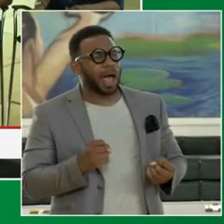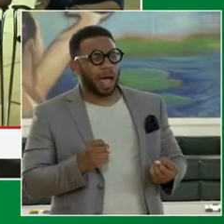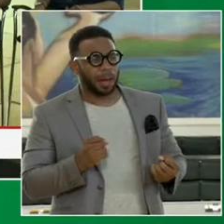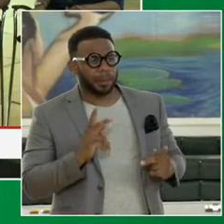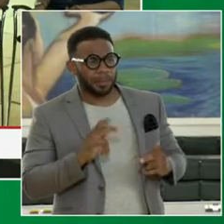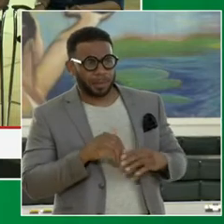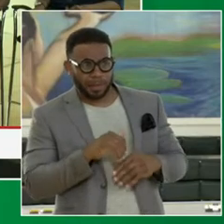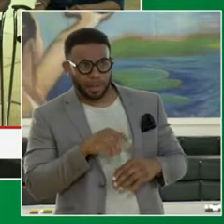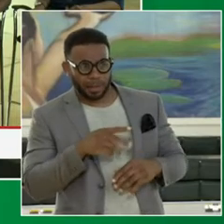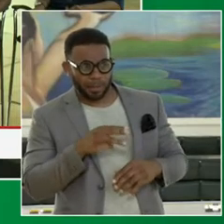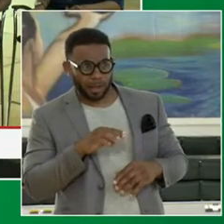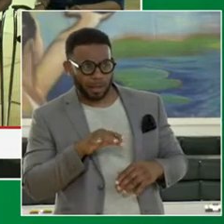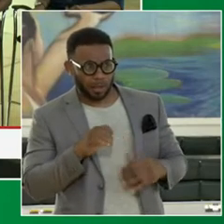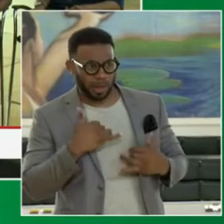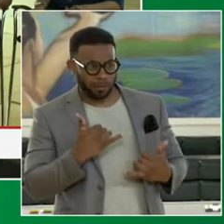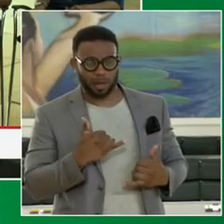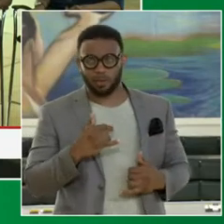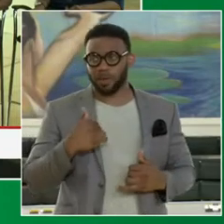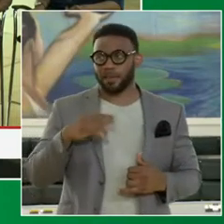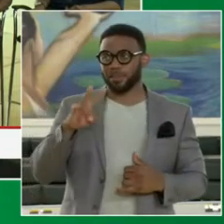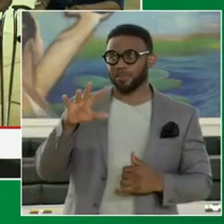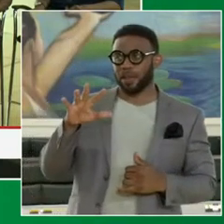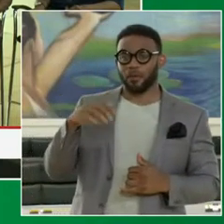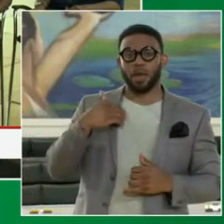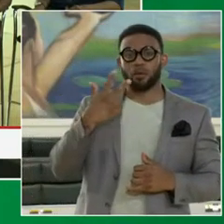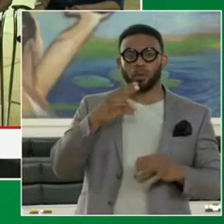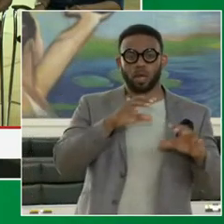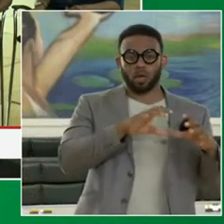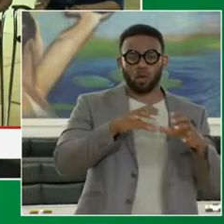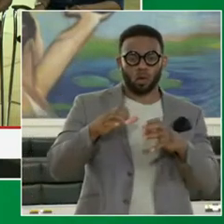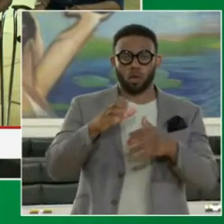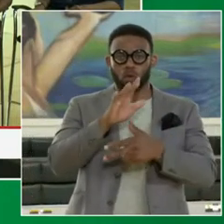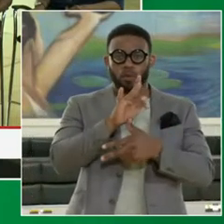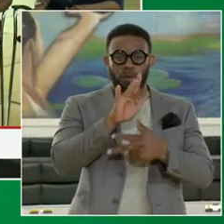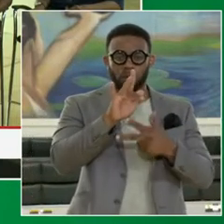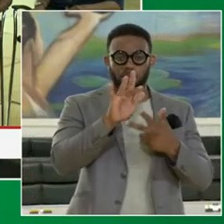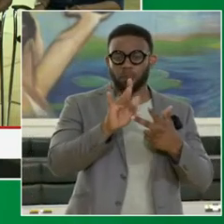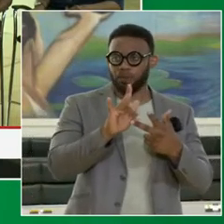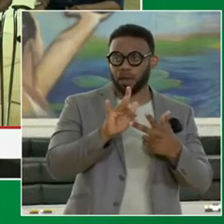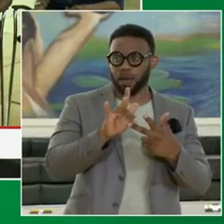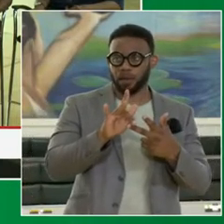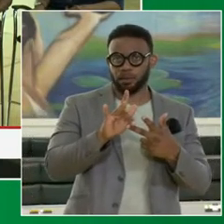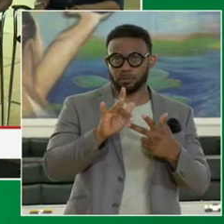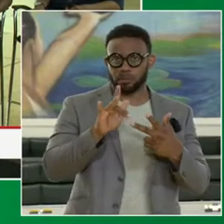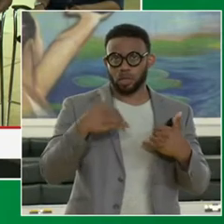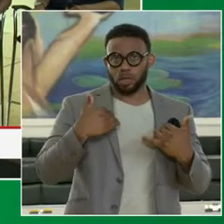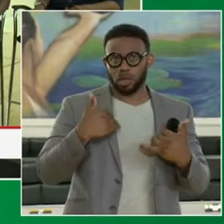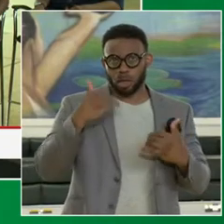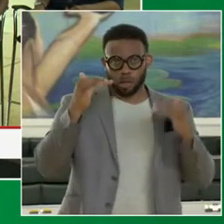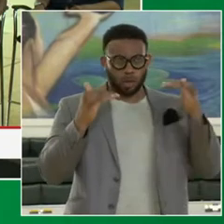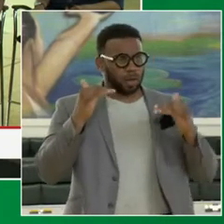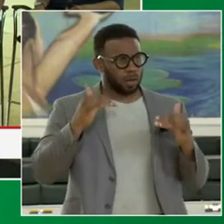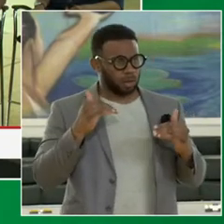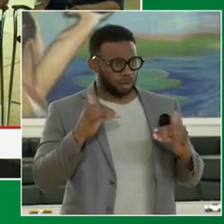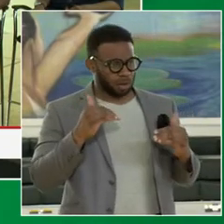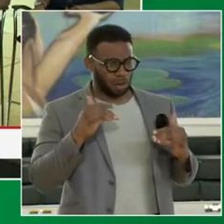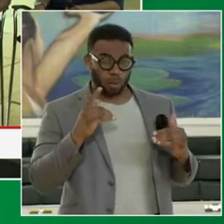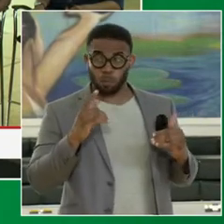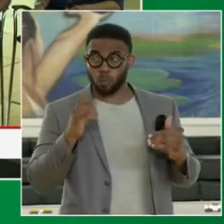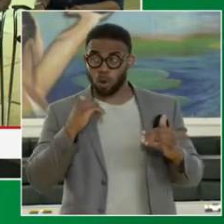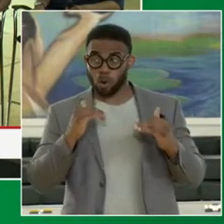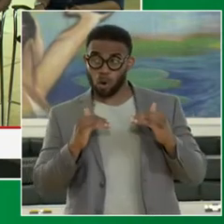year? Right now, 75. We have 3 cohorts of 25. And you're going to what with this? We'll be going to